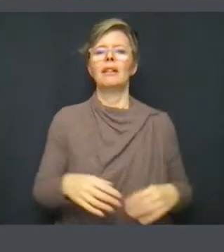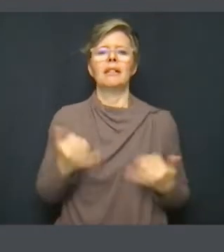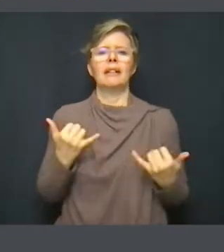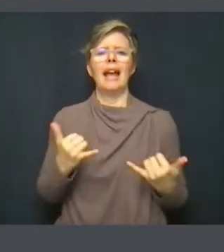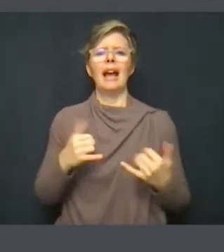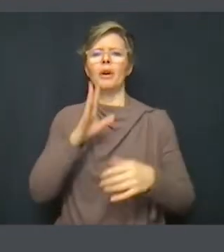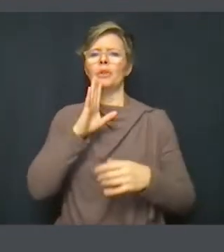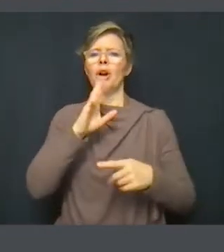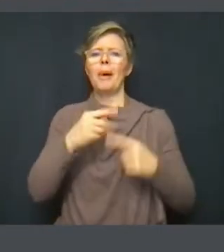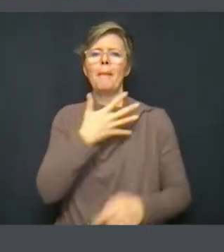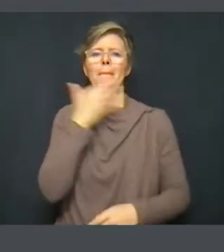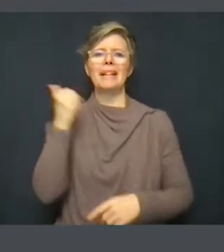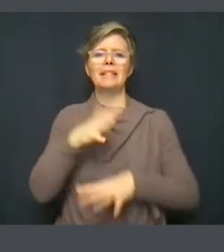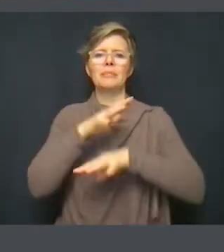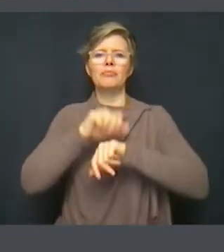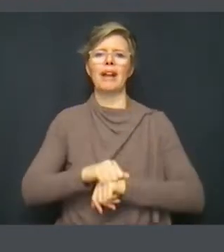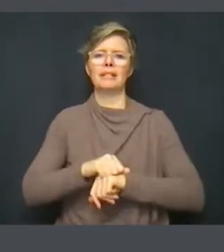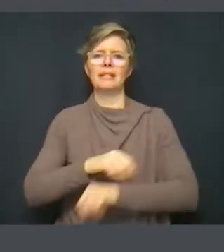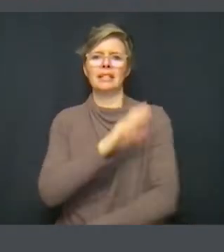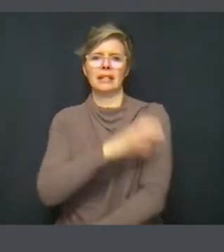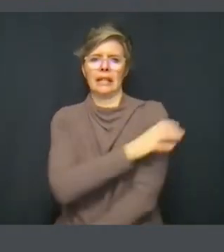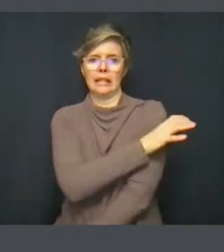best practices for bilingual assessment. So